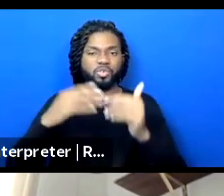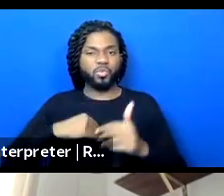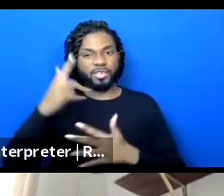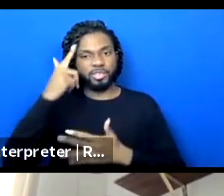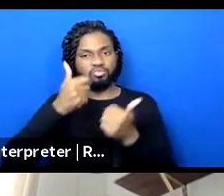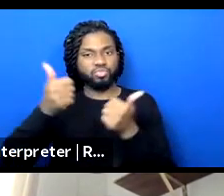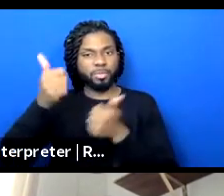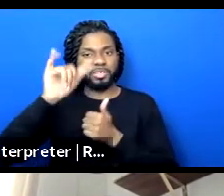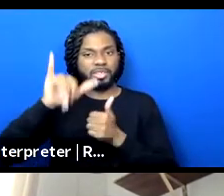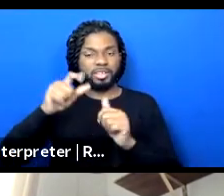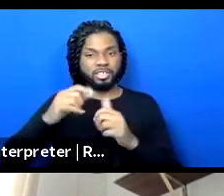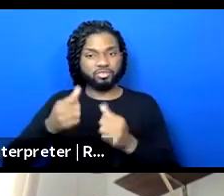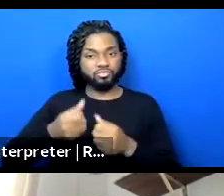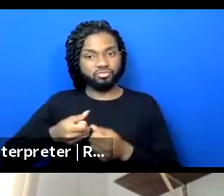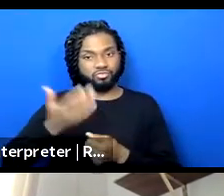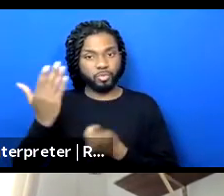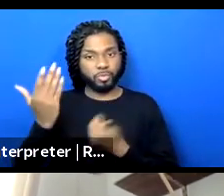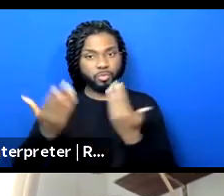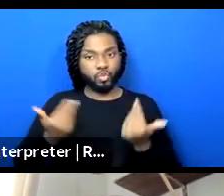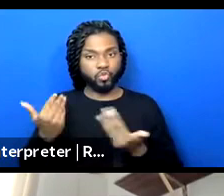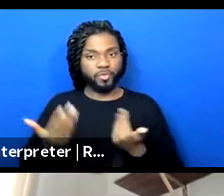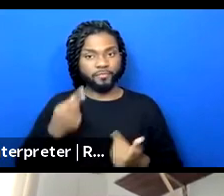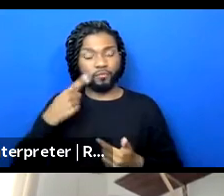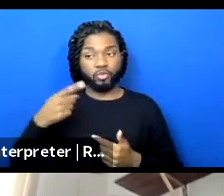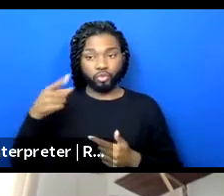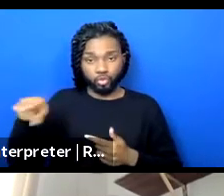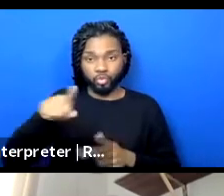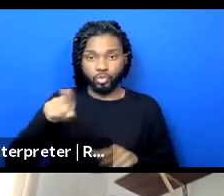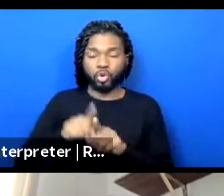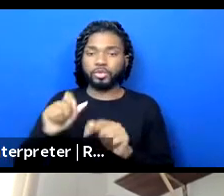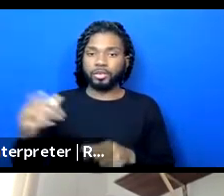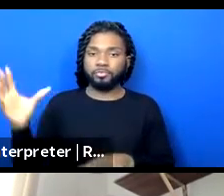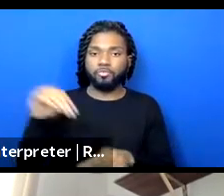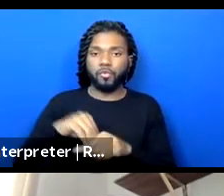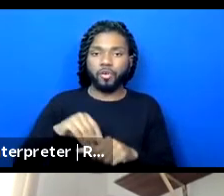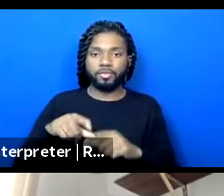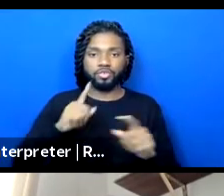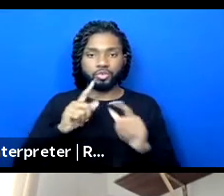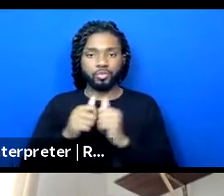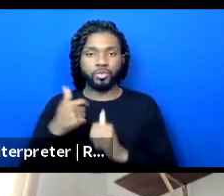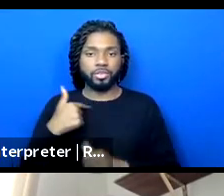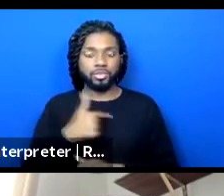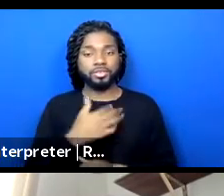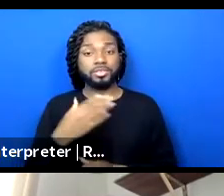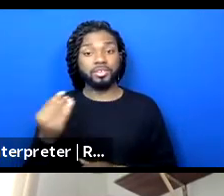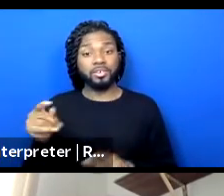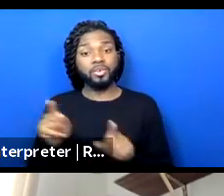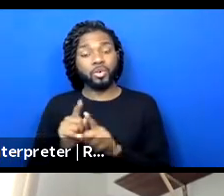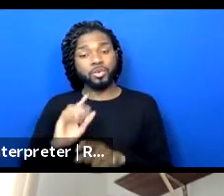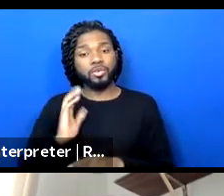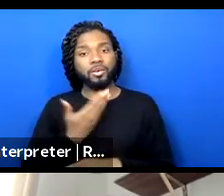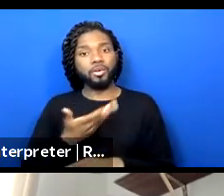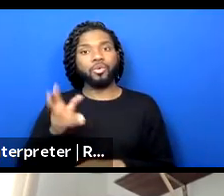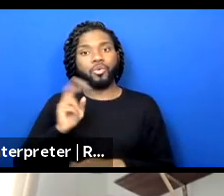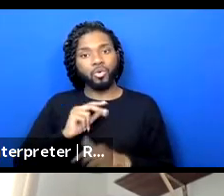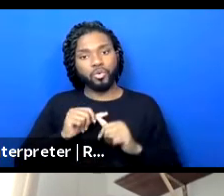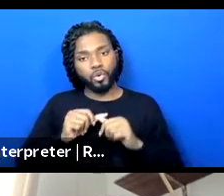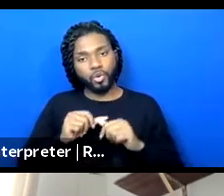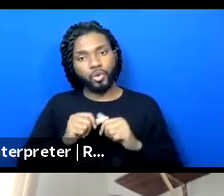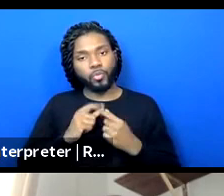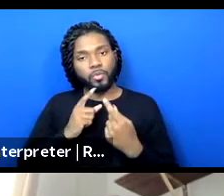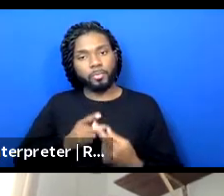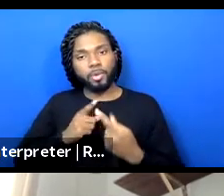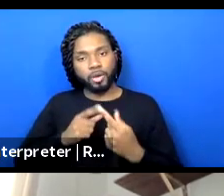for you also to be involved in this conversation with us and our own ongoing battle